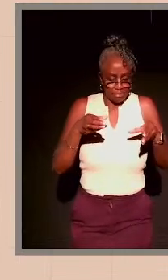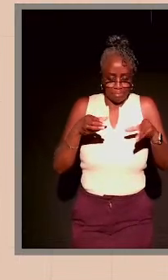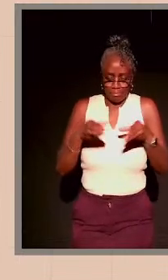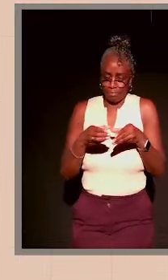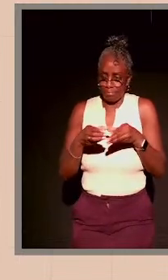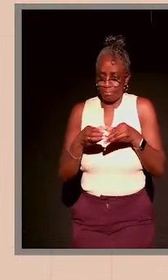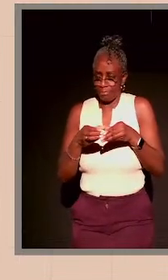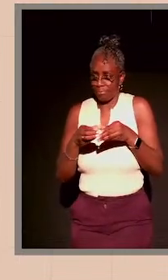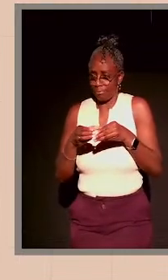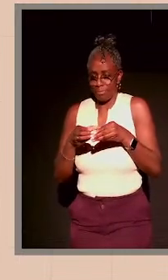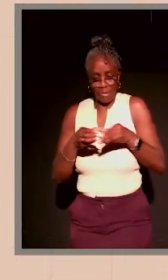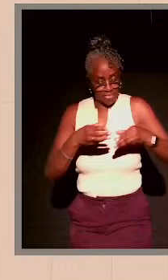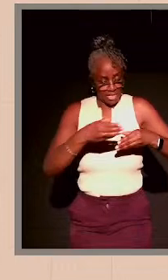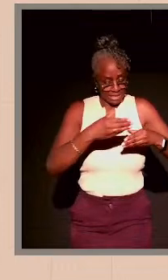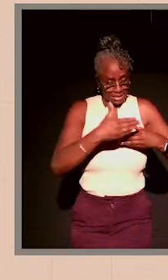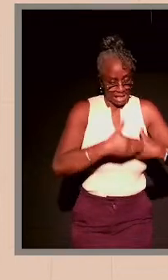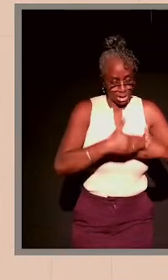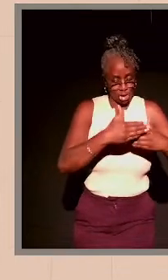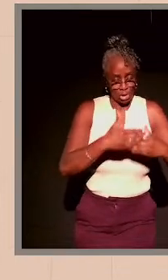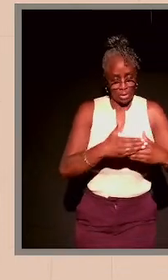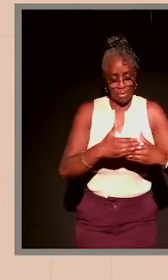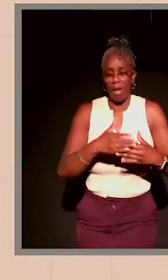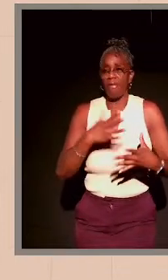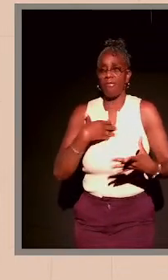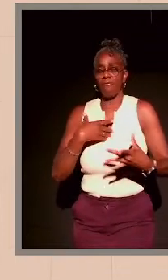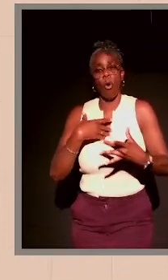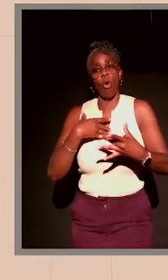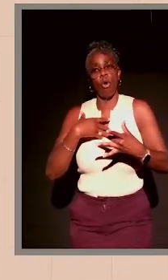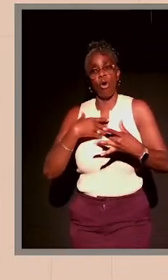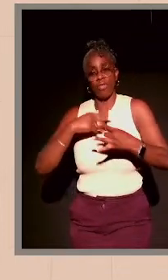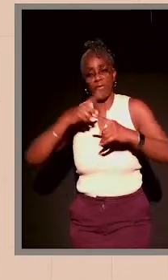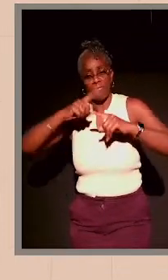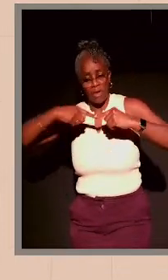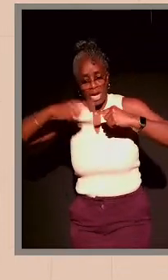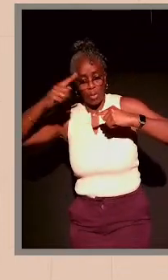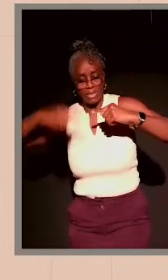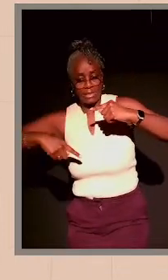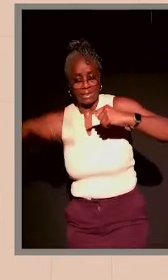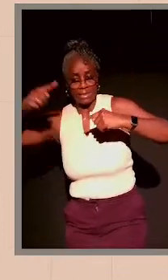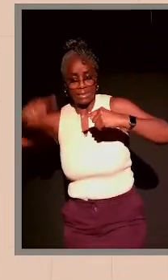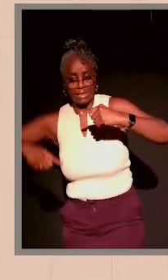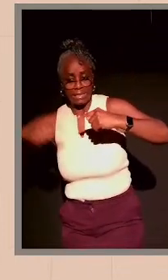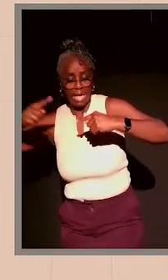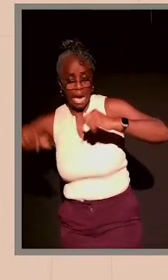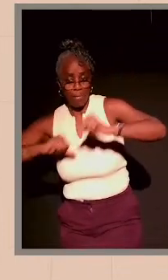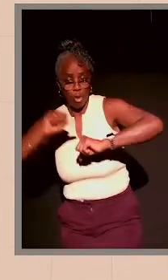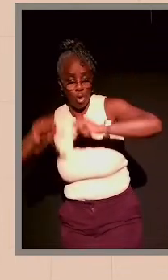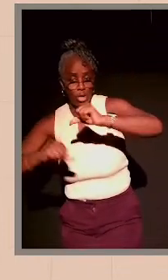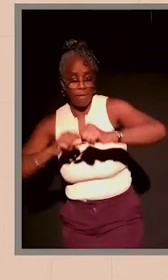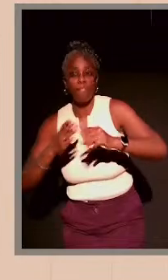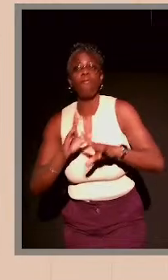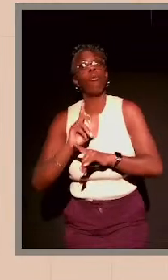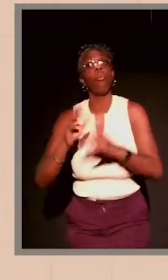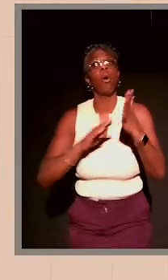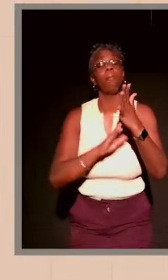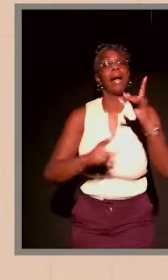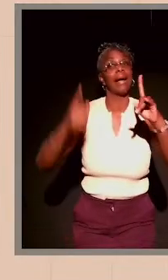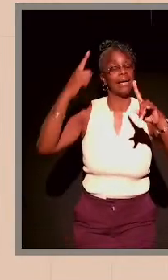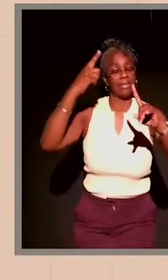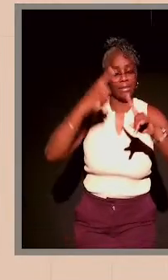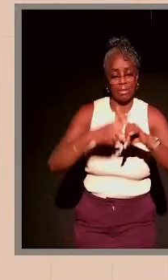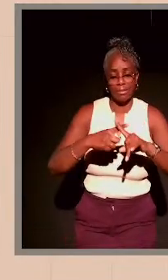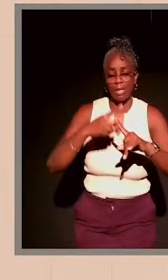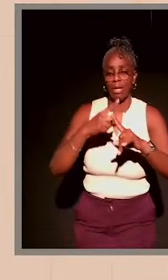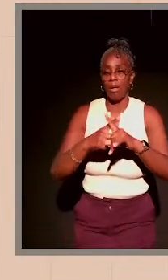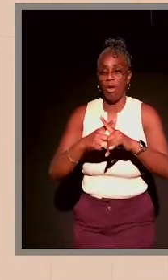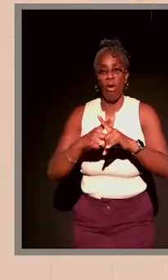the section that handles the frequency modulation process for MAX, or for